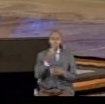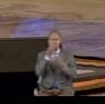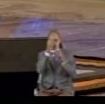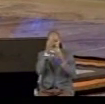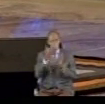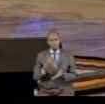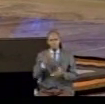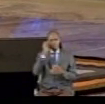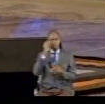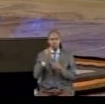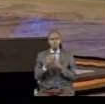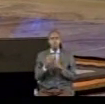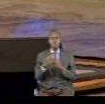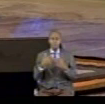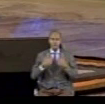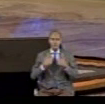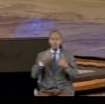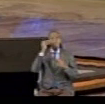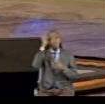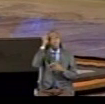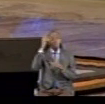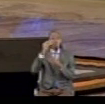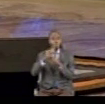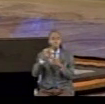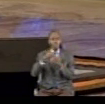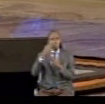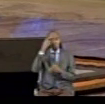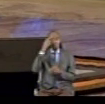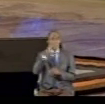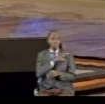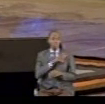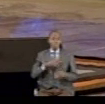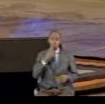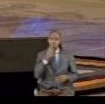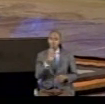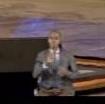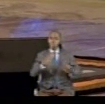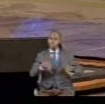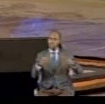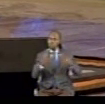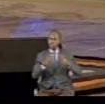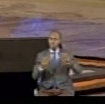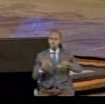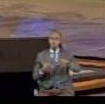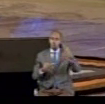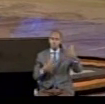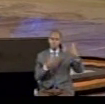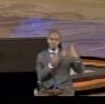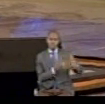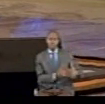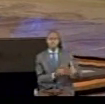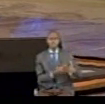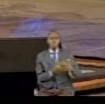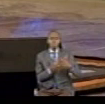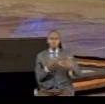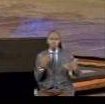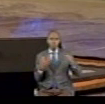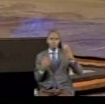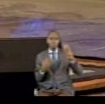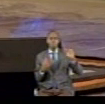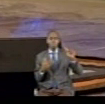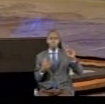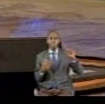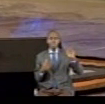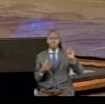mind. He said, go to the other side before unto Bethsaida. While